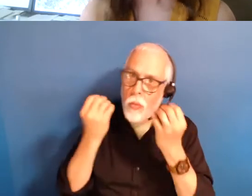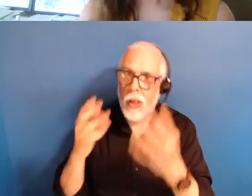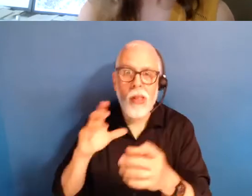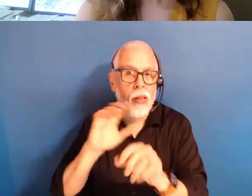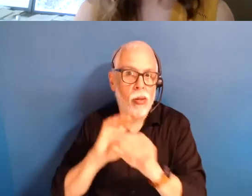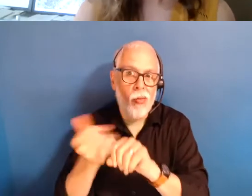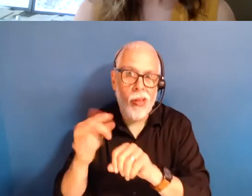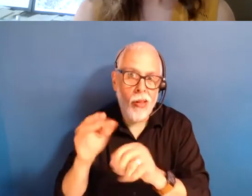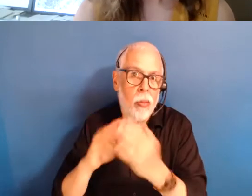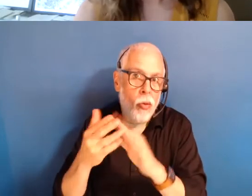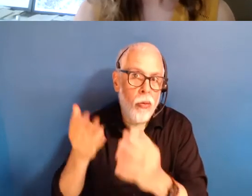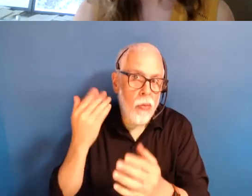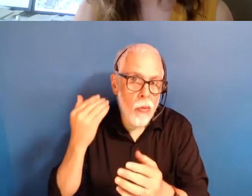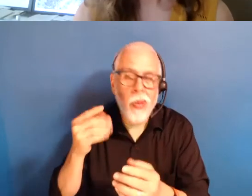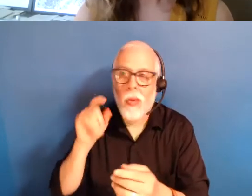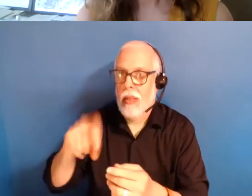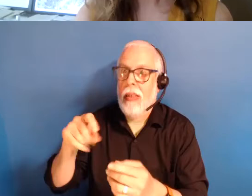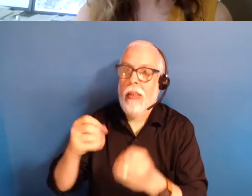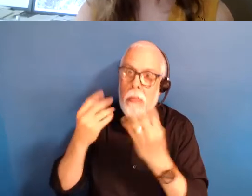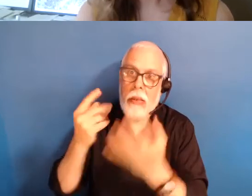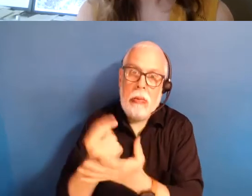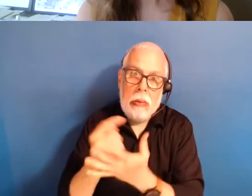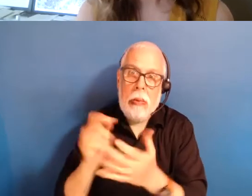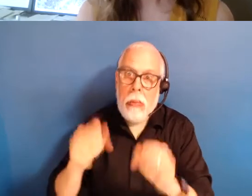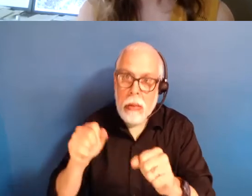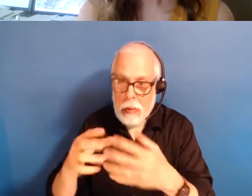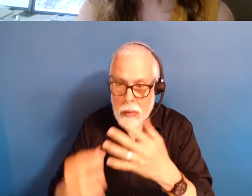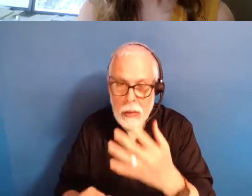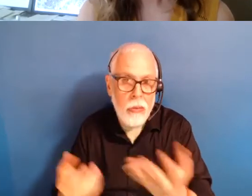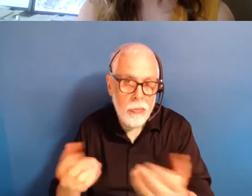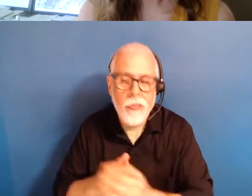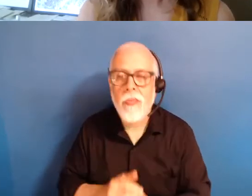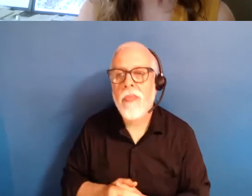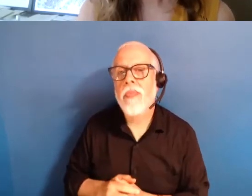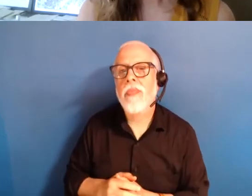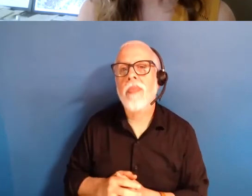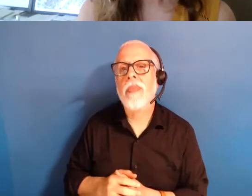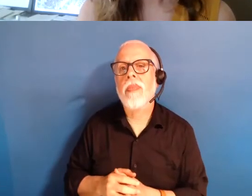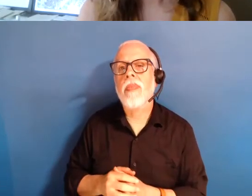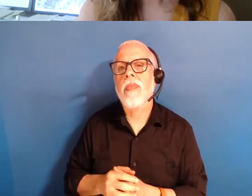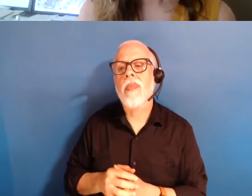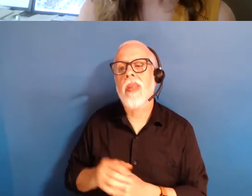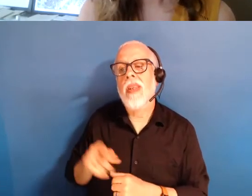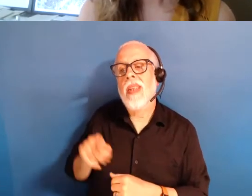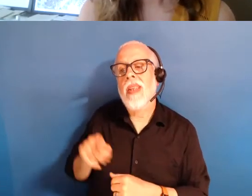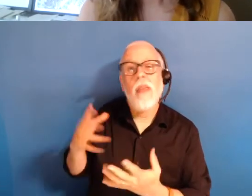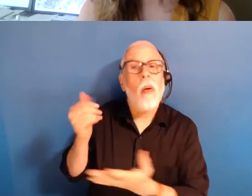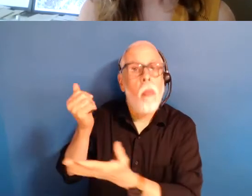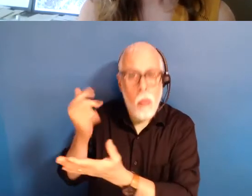COVID-19 in the community and we needed as many treatments as we could get. It has been